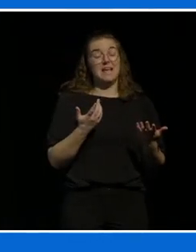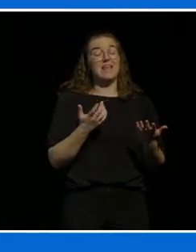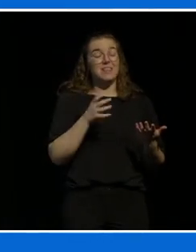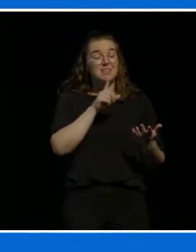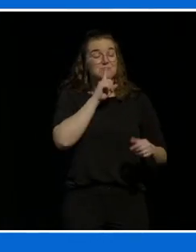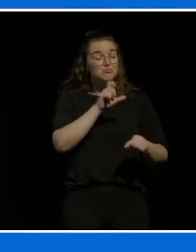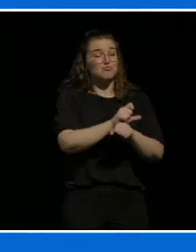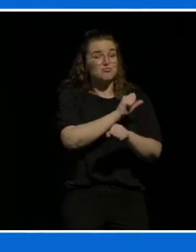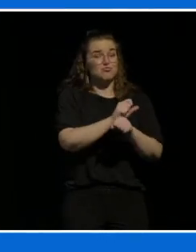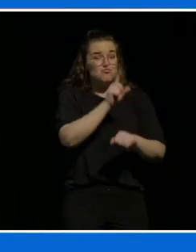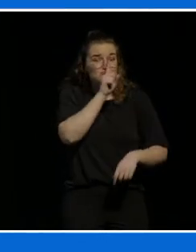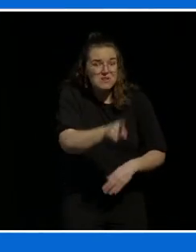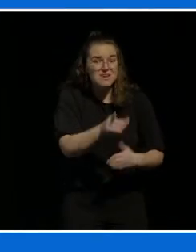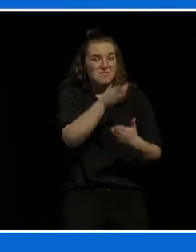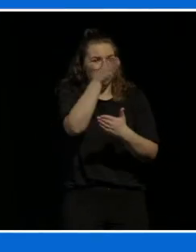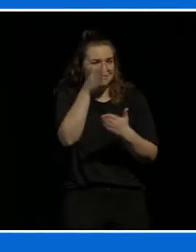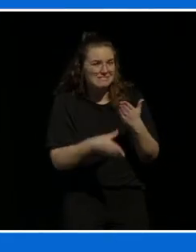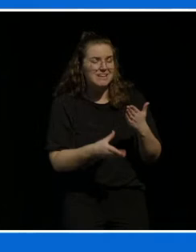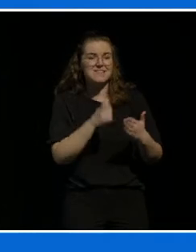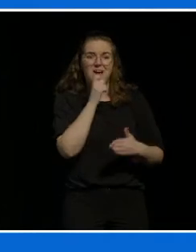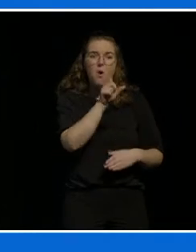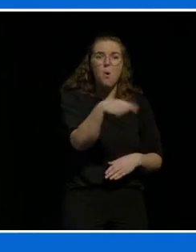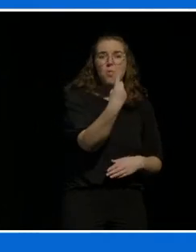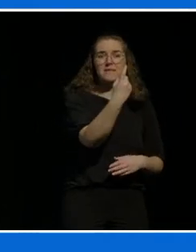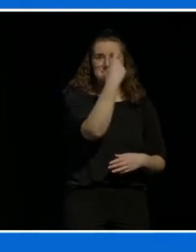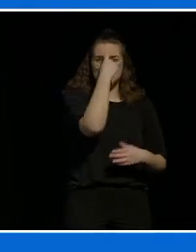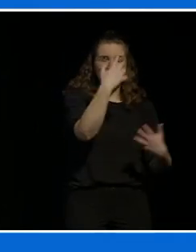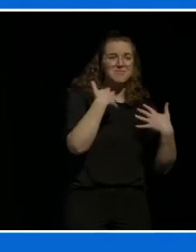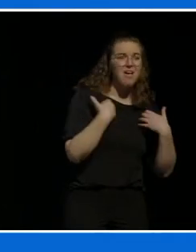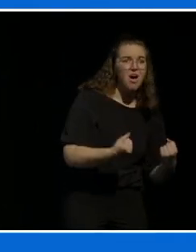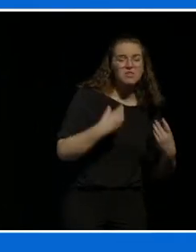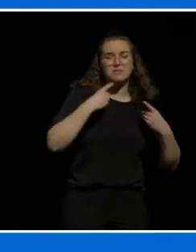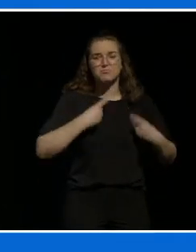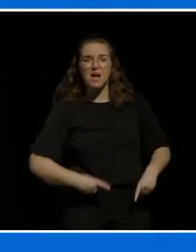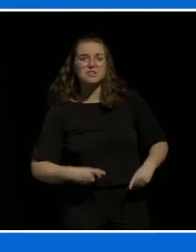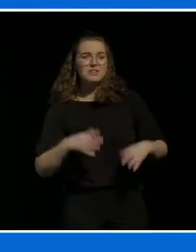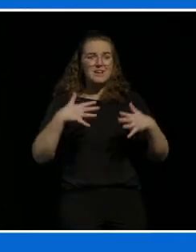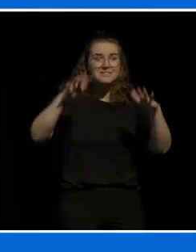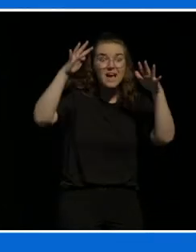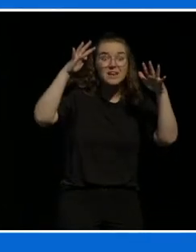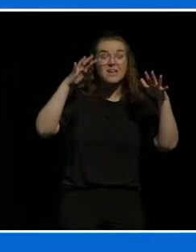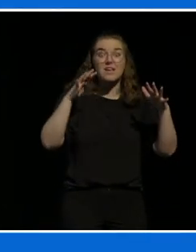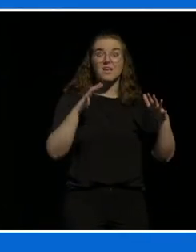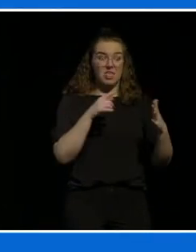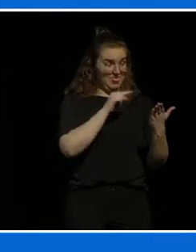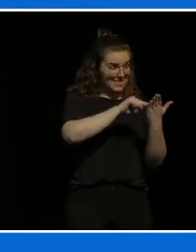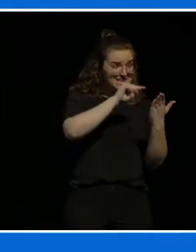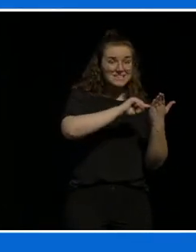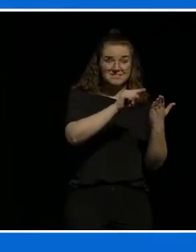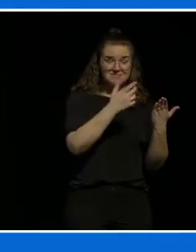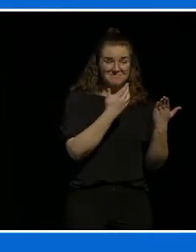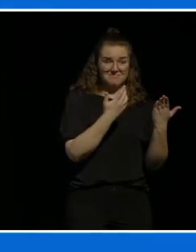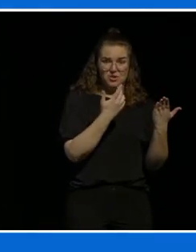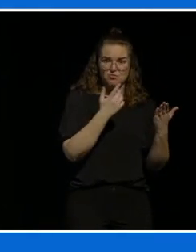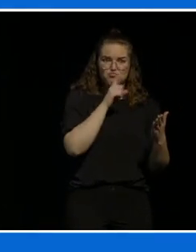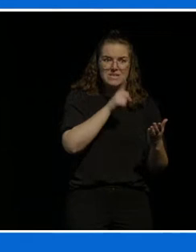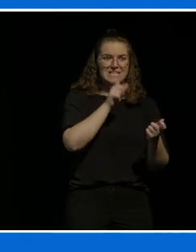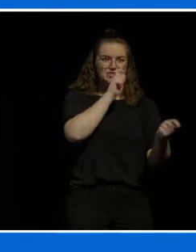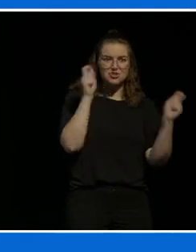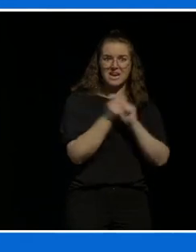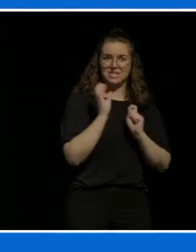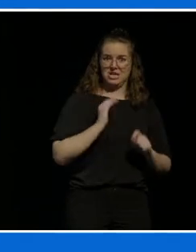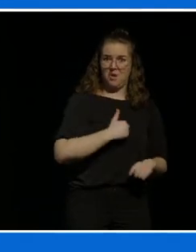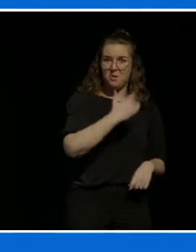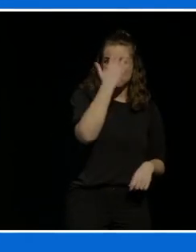only just about a mental health and depression and anxiety. These devices are changing our brains, and there is so little that we know about it.